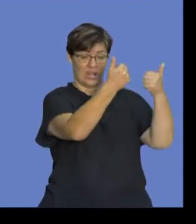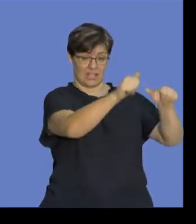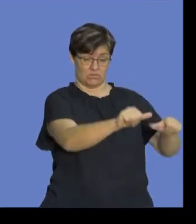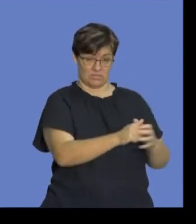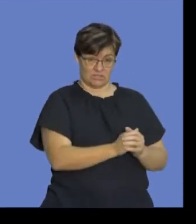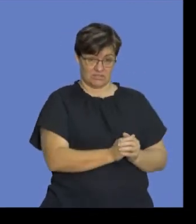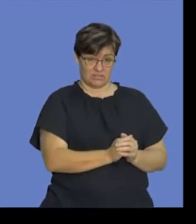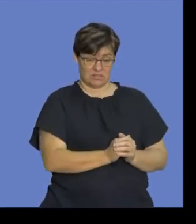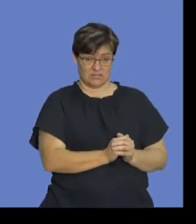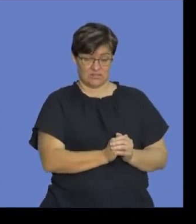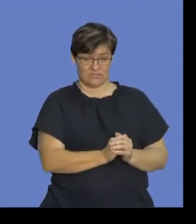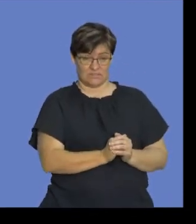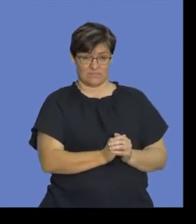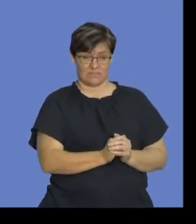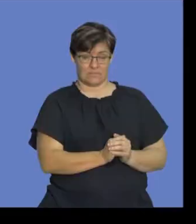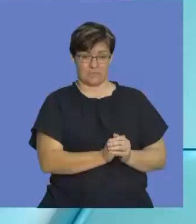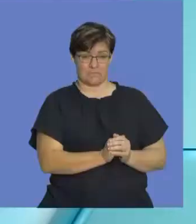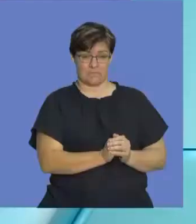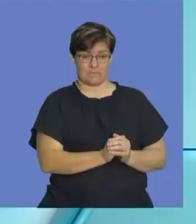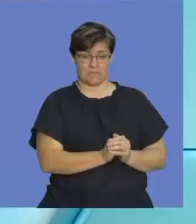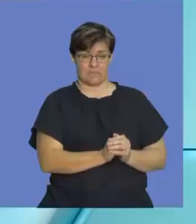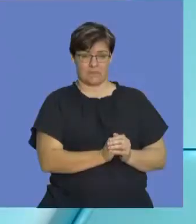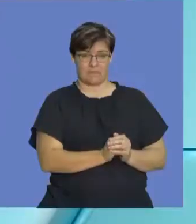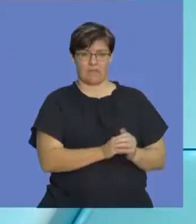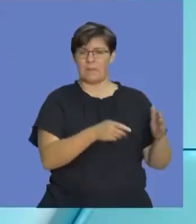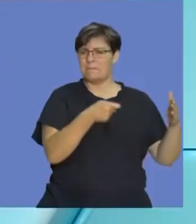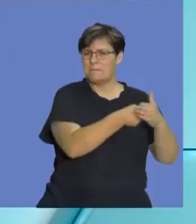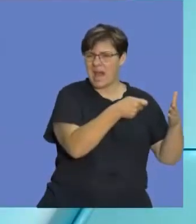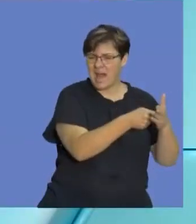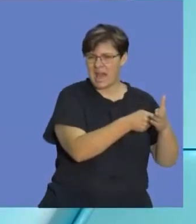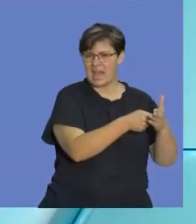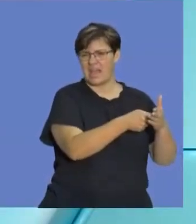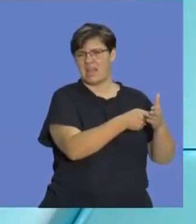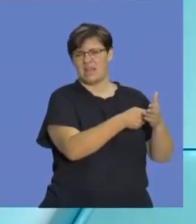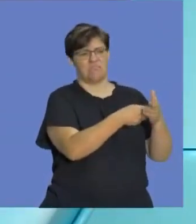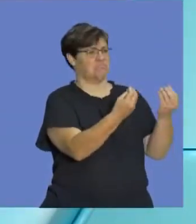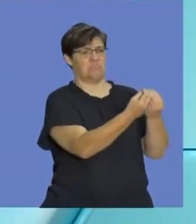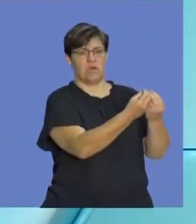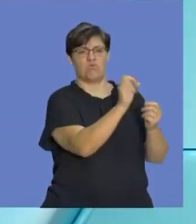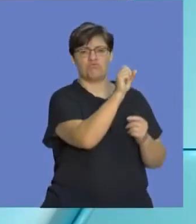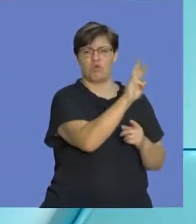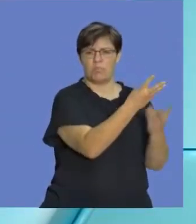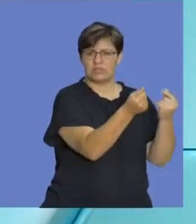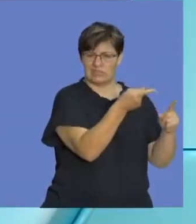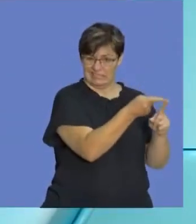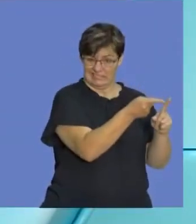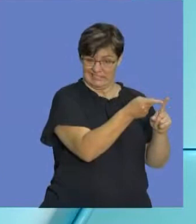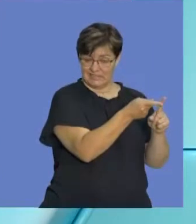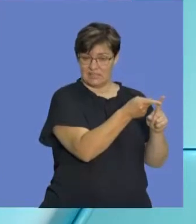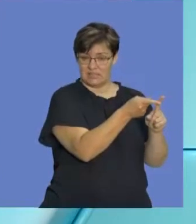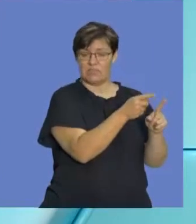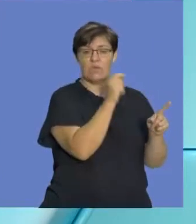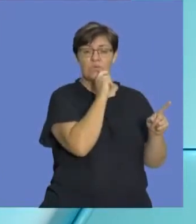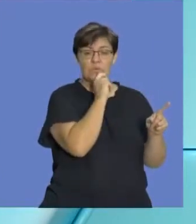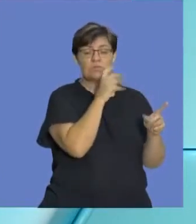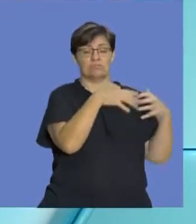Okay? The buying of the goods, the buying of the raw materials that we're going to use to make our